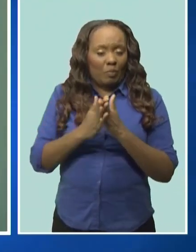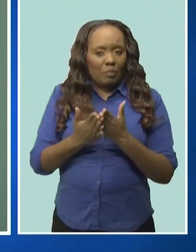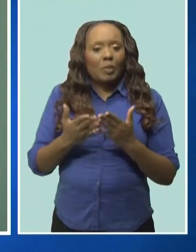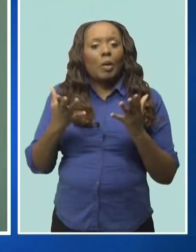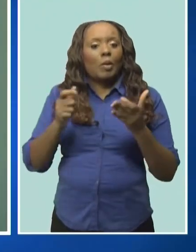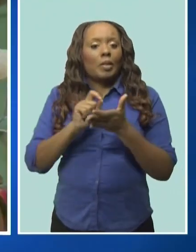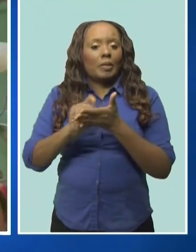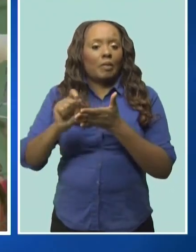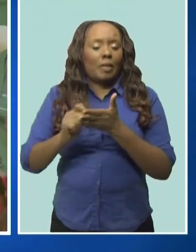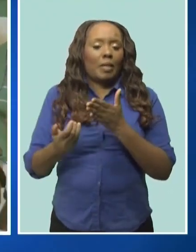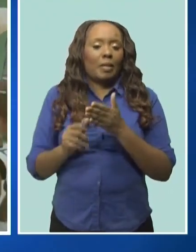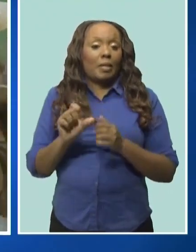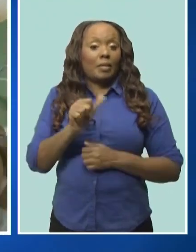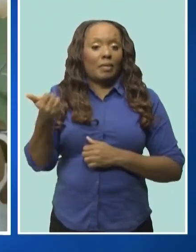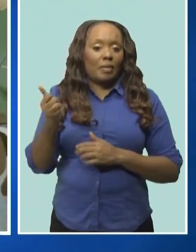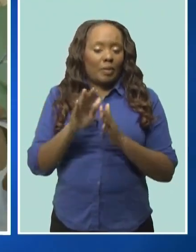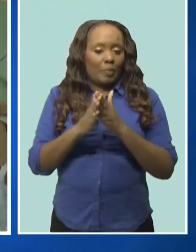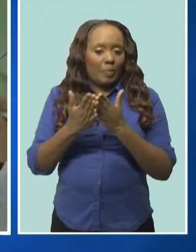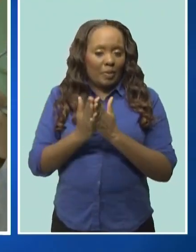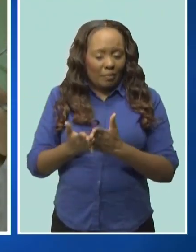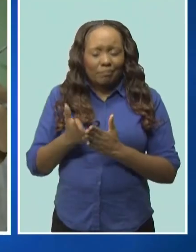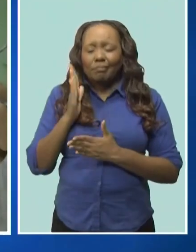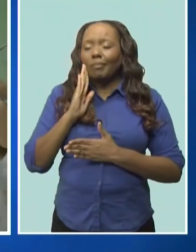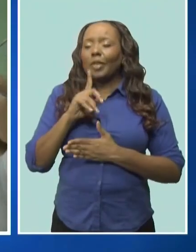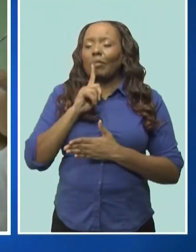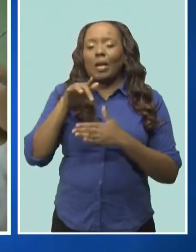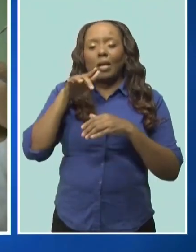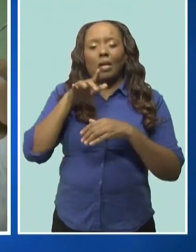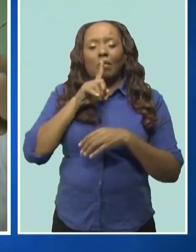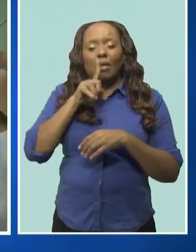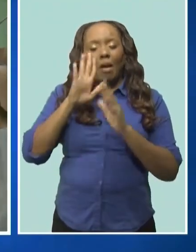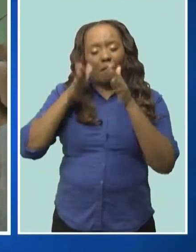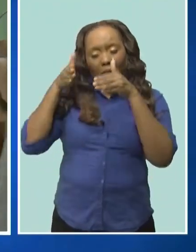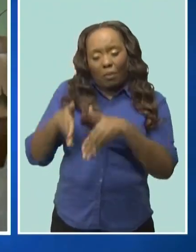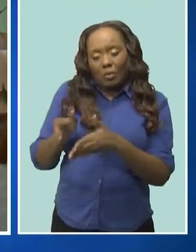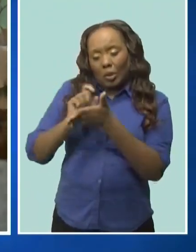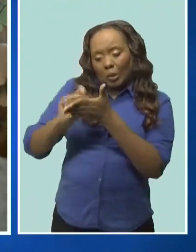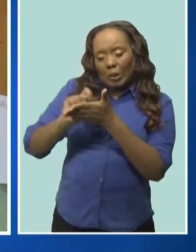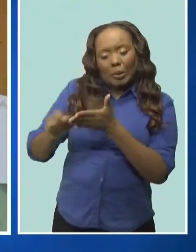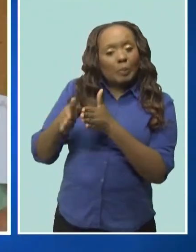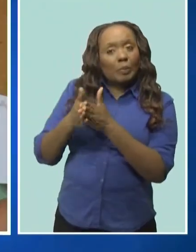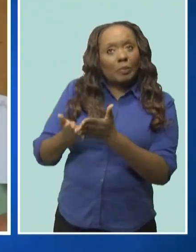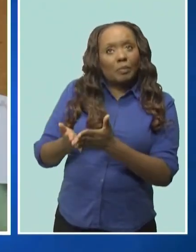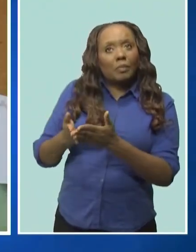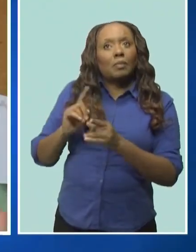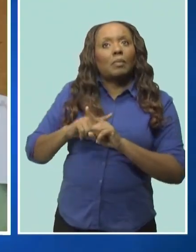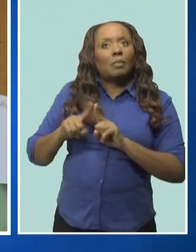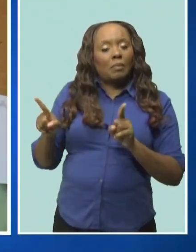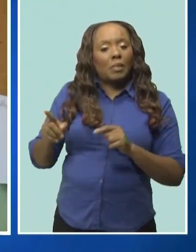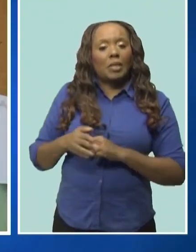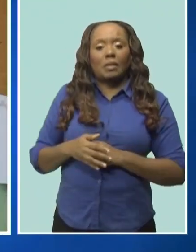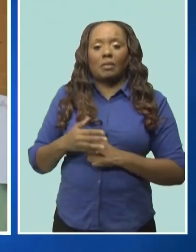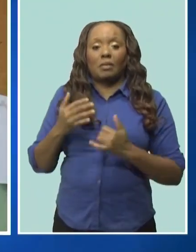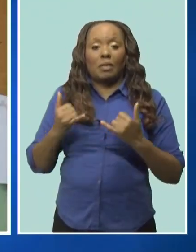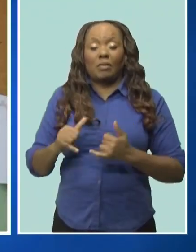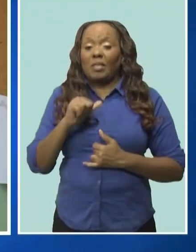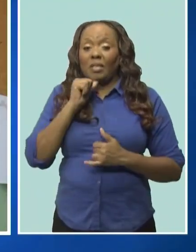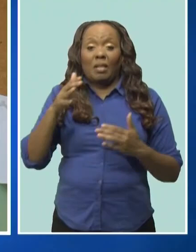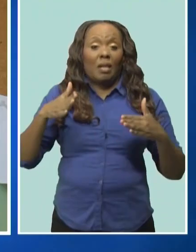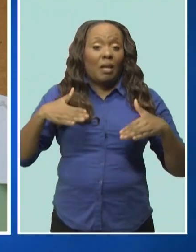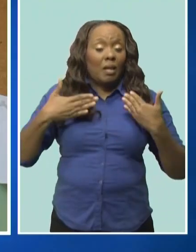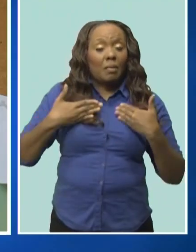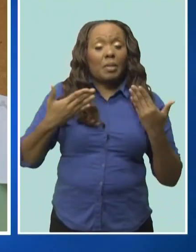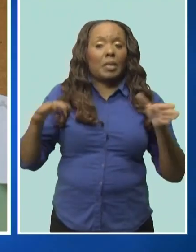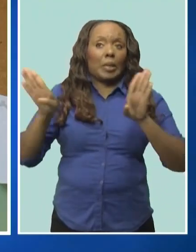book and will dedicate her time to that activity. She says, however, she and her partner are not happy to be leaving the